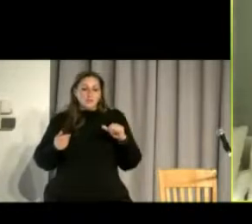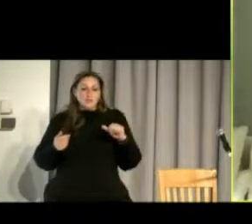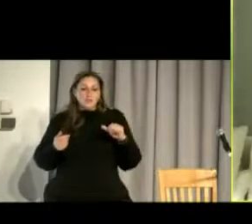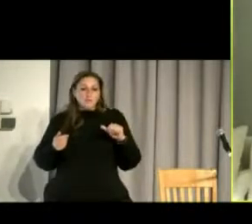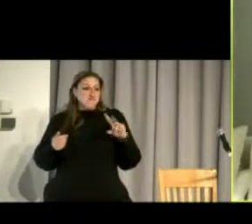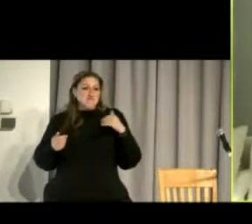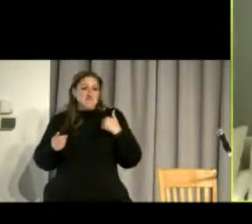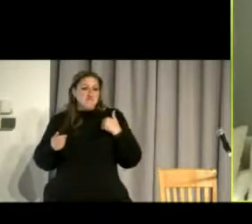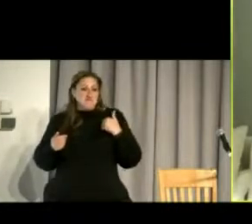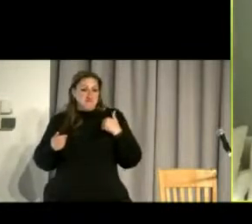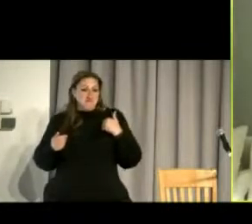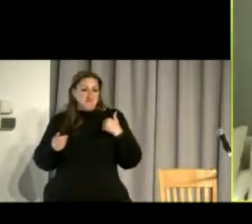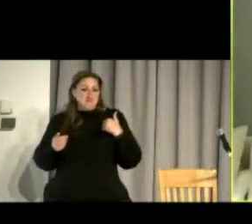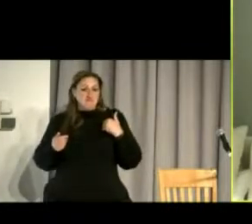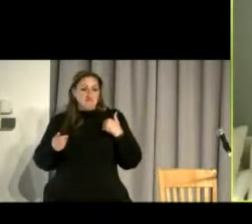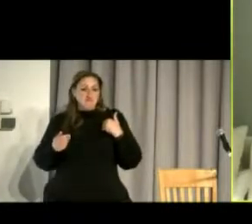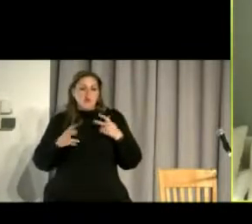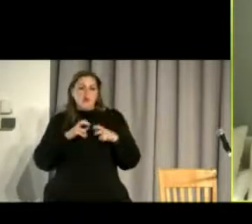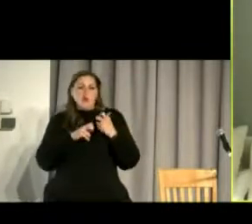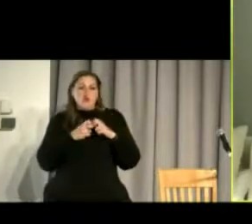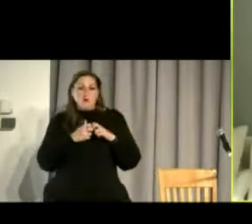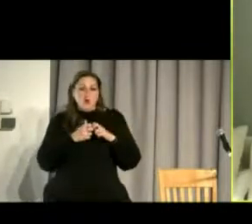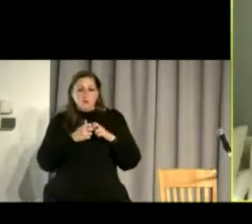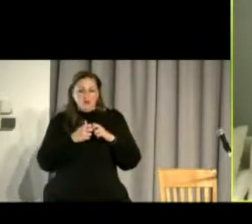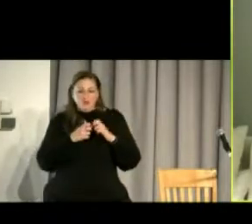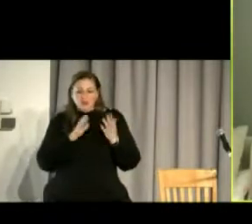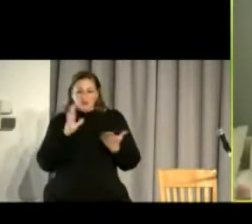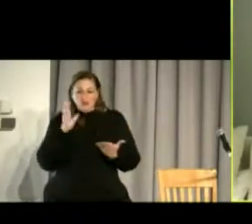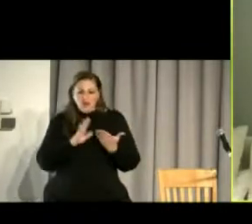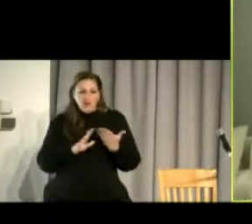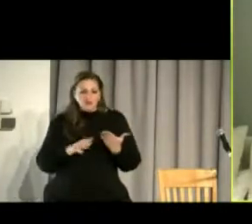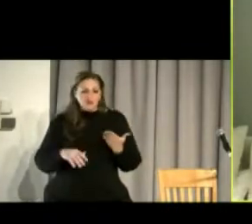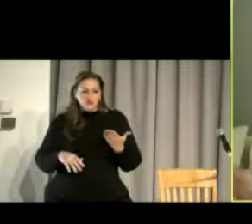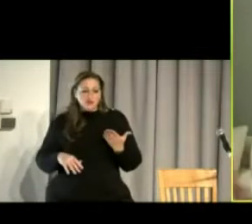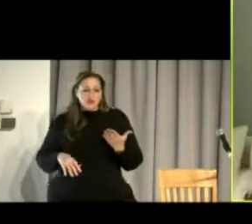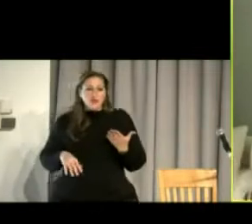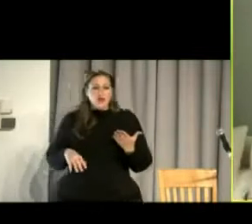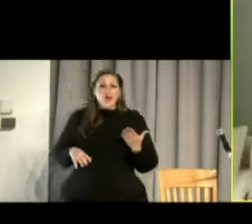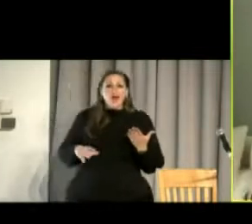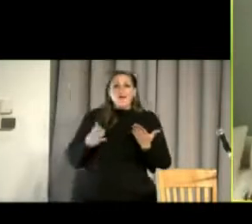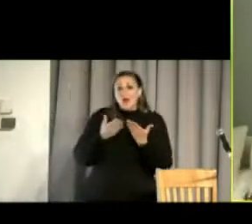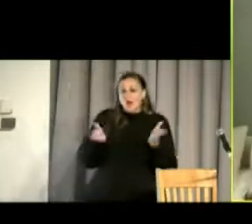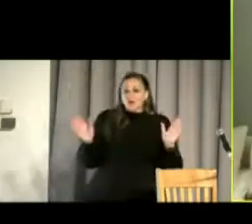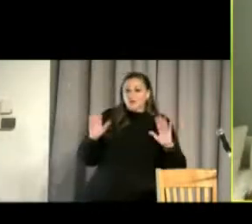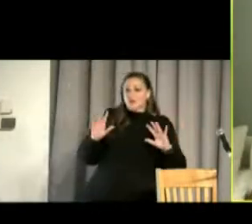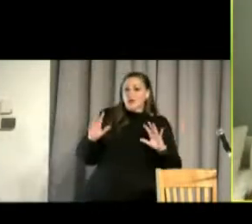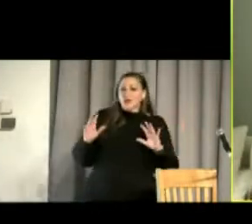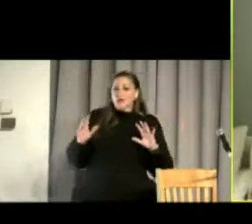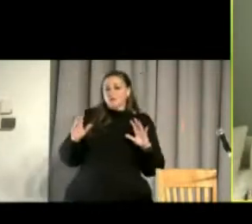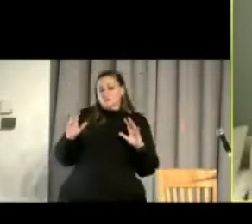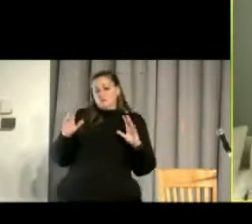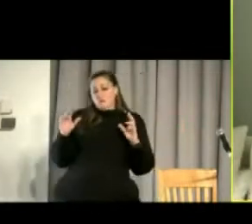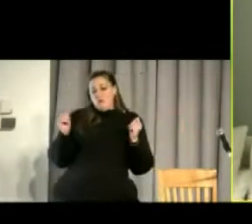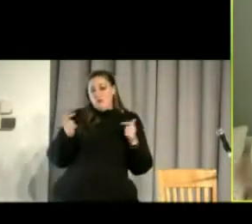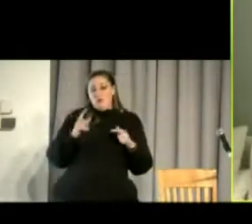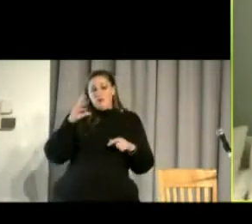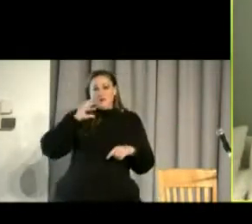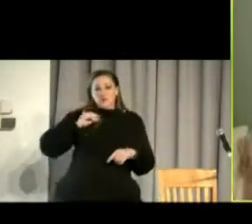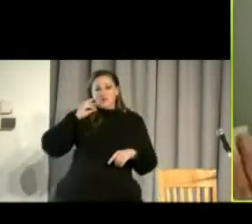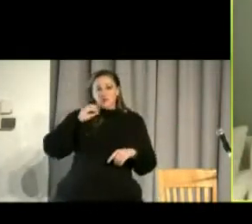they didn't have, their problem wasn't as bad. But I can say across the city, we all experienced it, right?